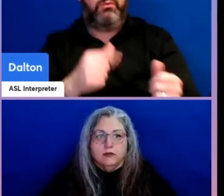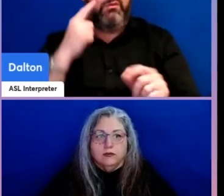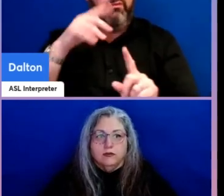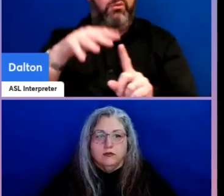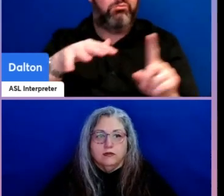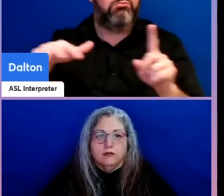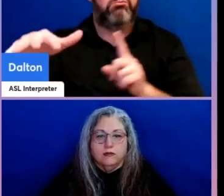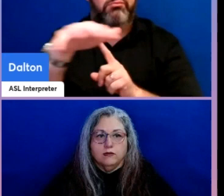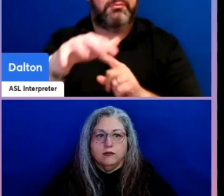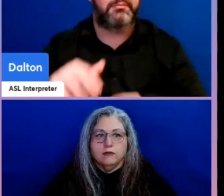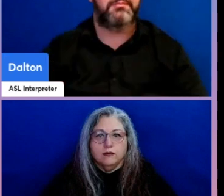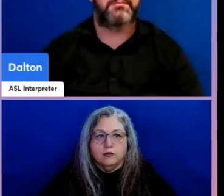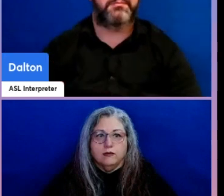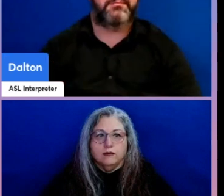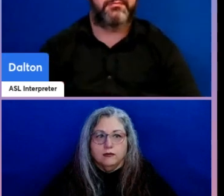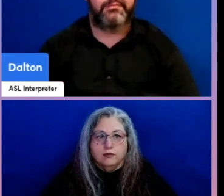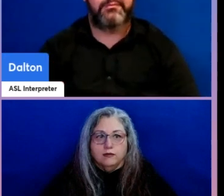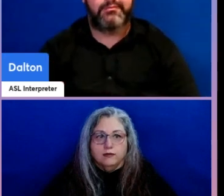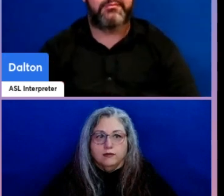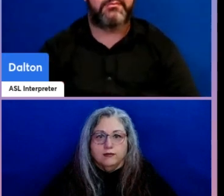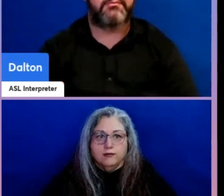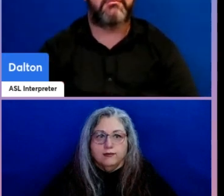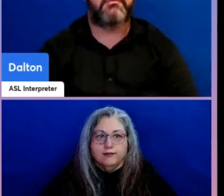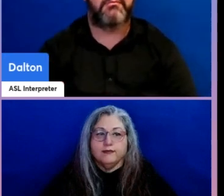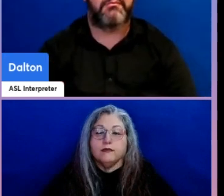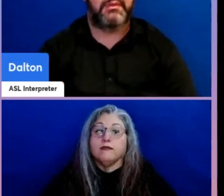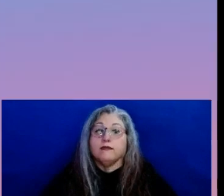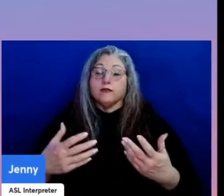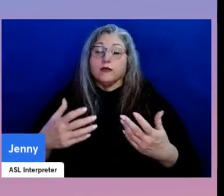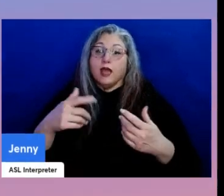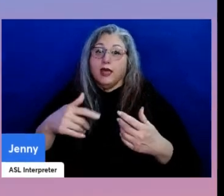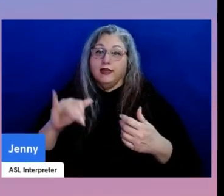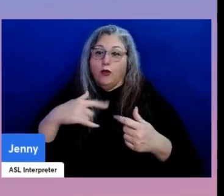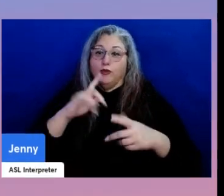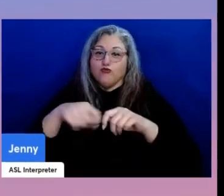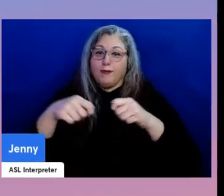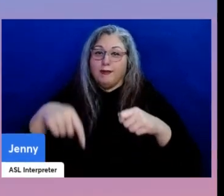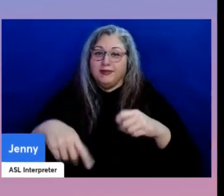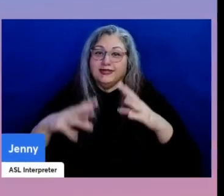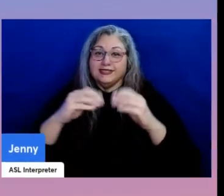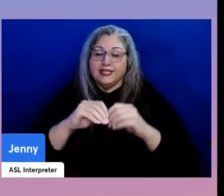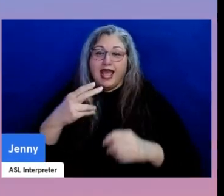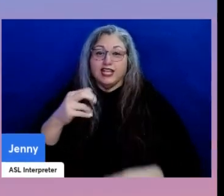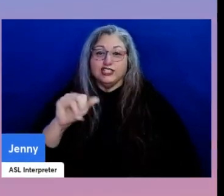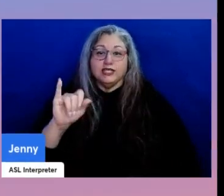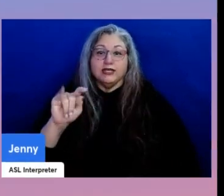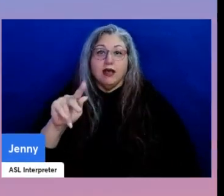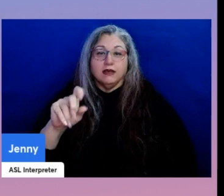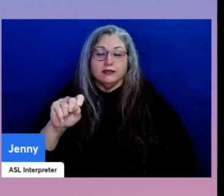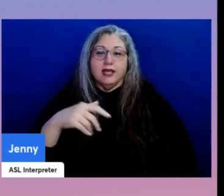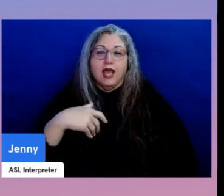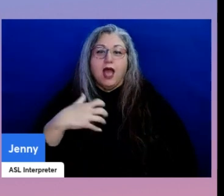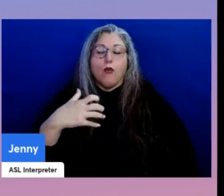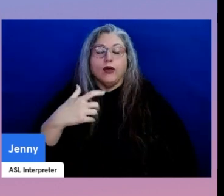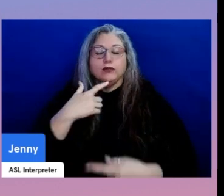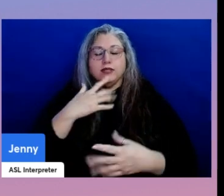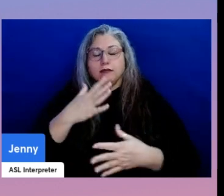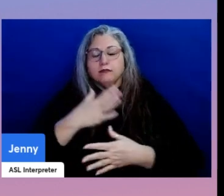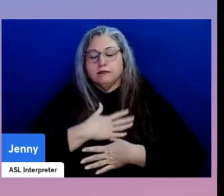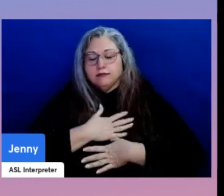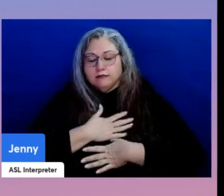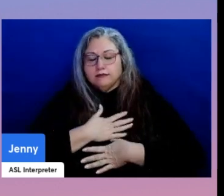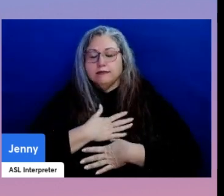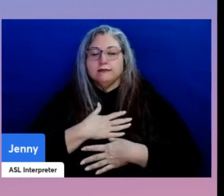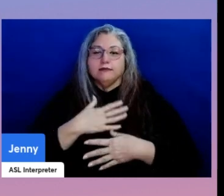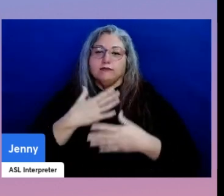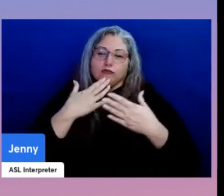teams. Having said that, as I wrap up this session at HashiTalks, I want to extend my heartfelt gratitude to